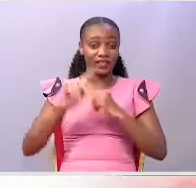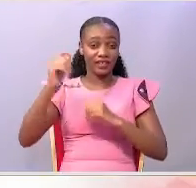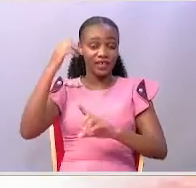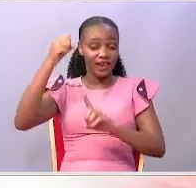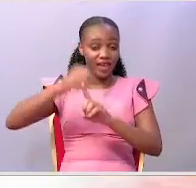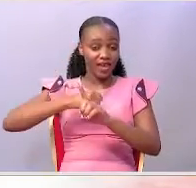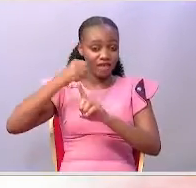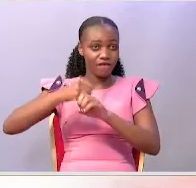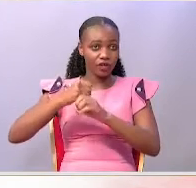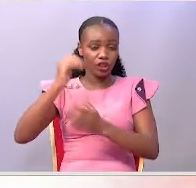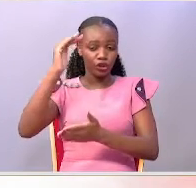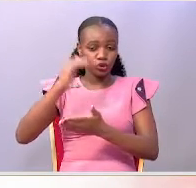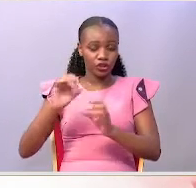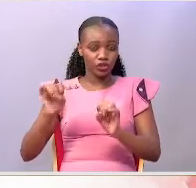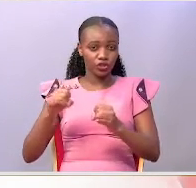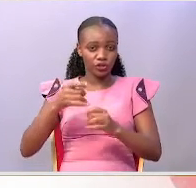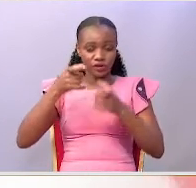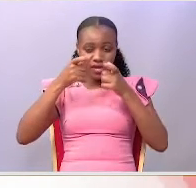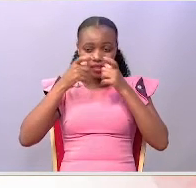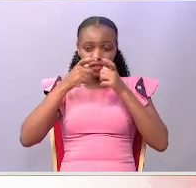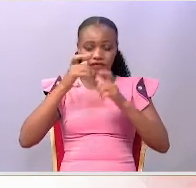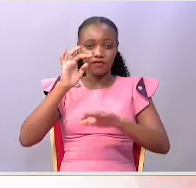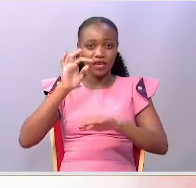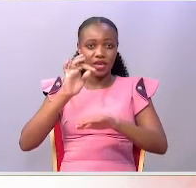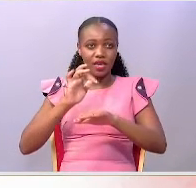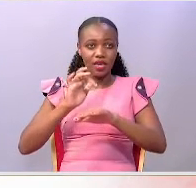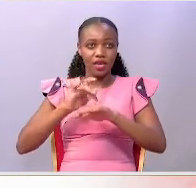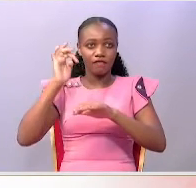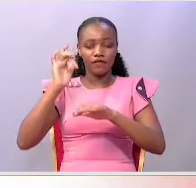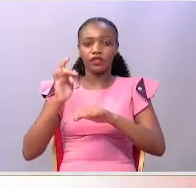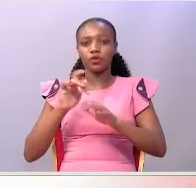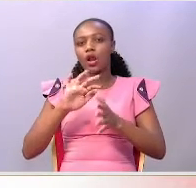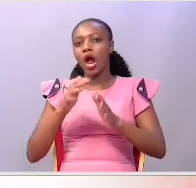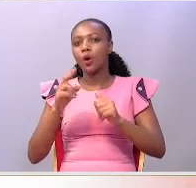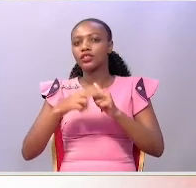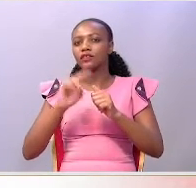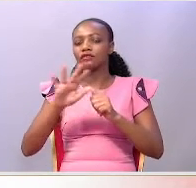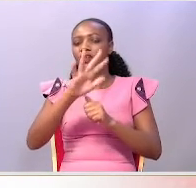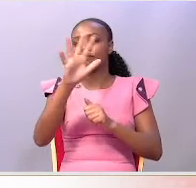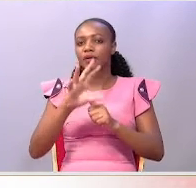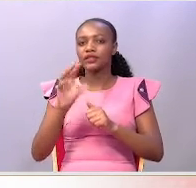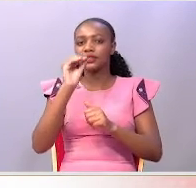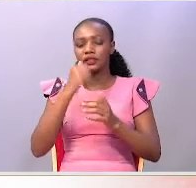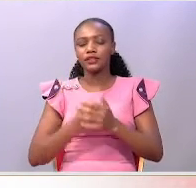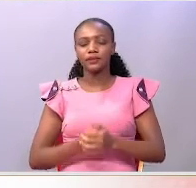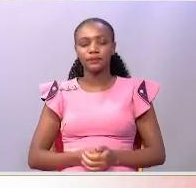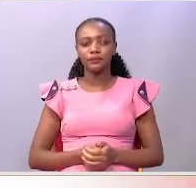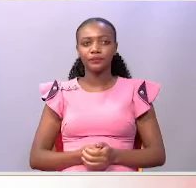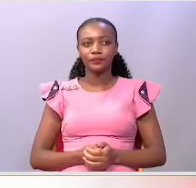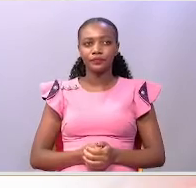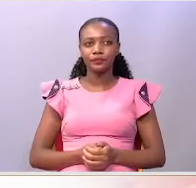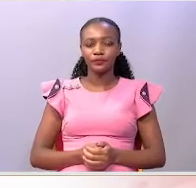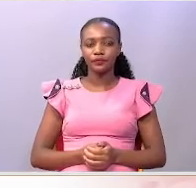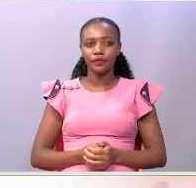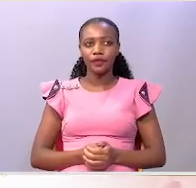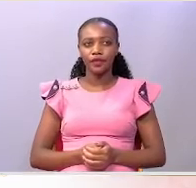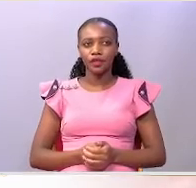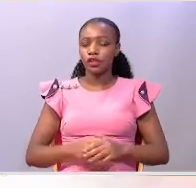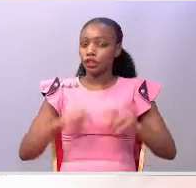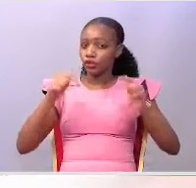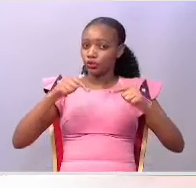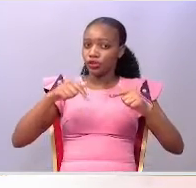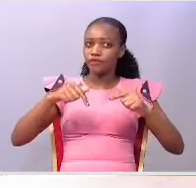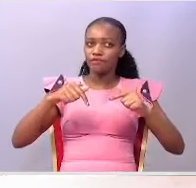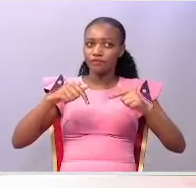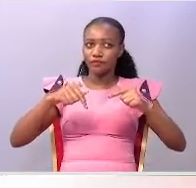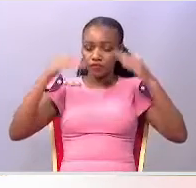effort to reduce new HIV infection rates by 75%. Today we have the older generation of people living with